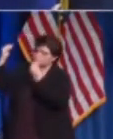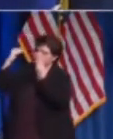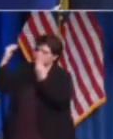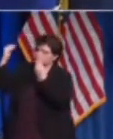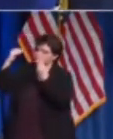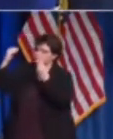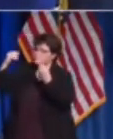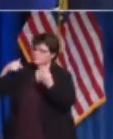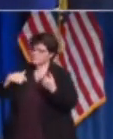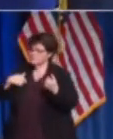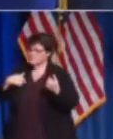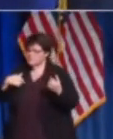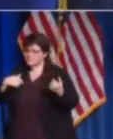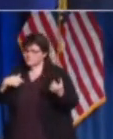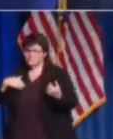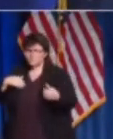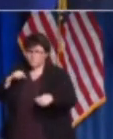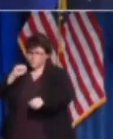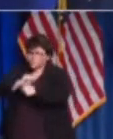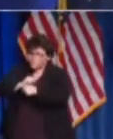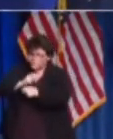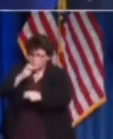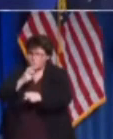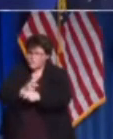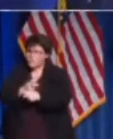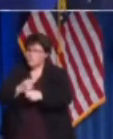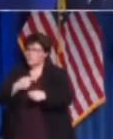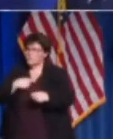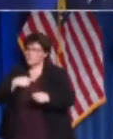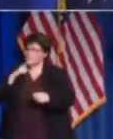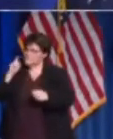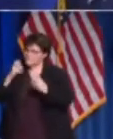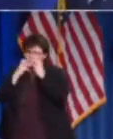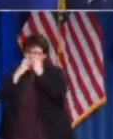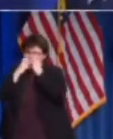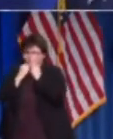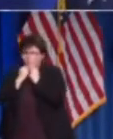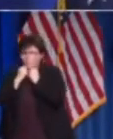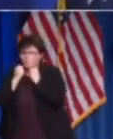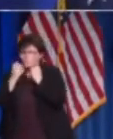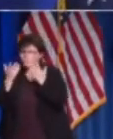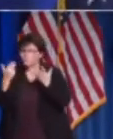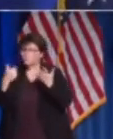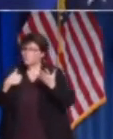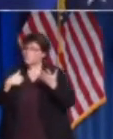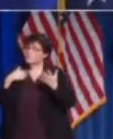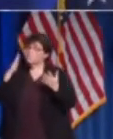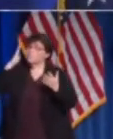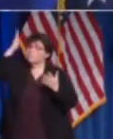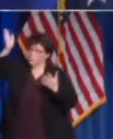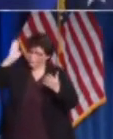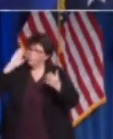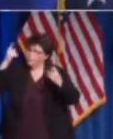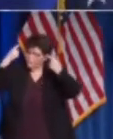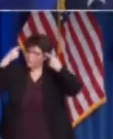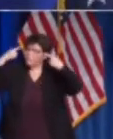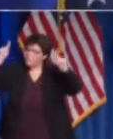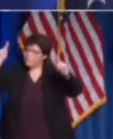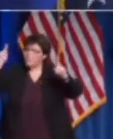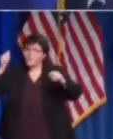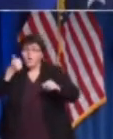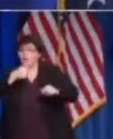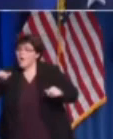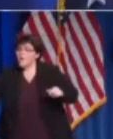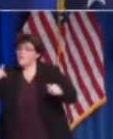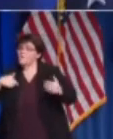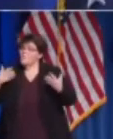and hard work and strong values, my opportunities were boundless and that I could help shape the world around